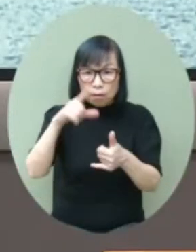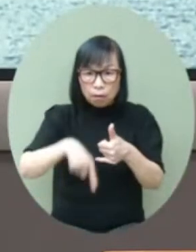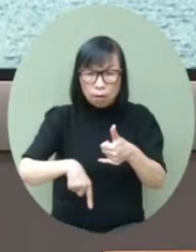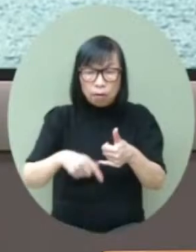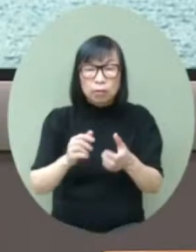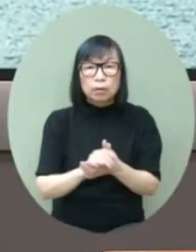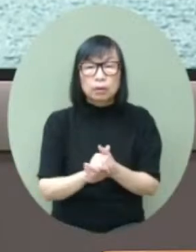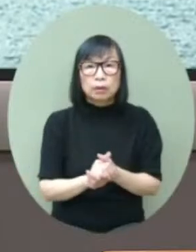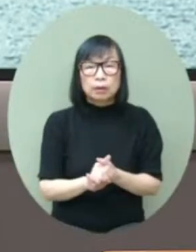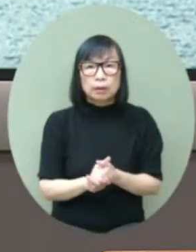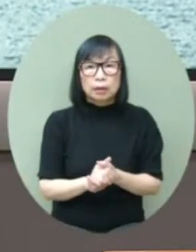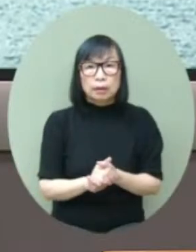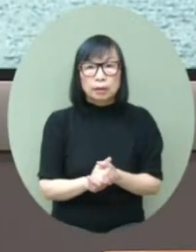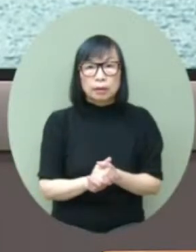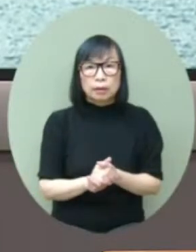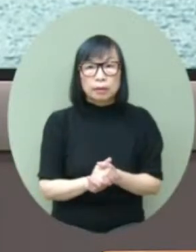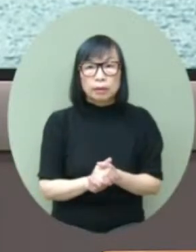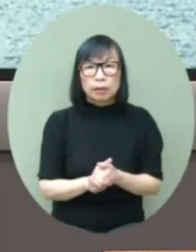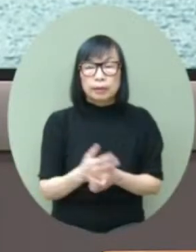through all the